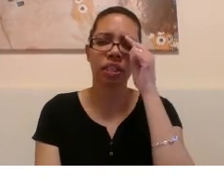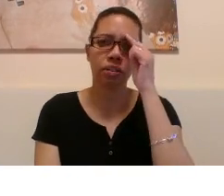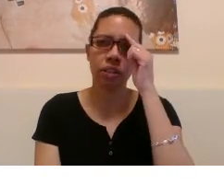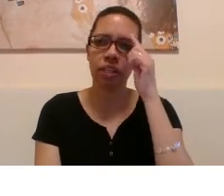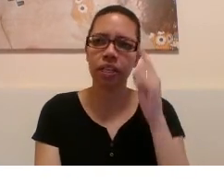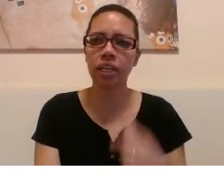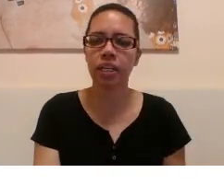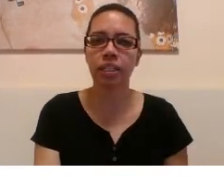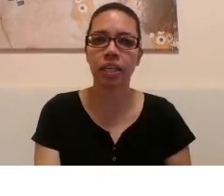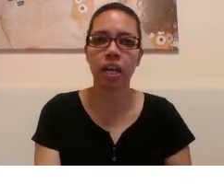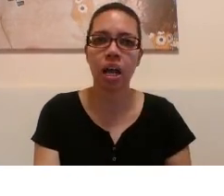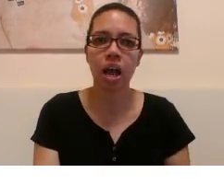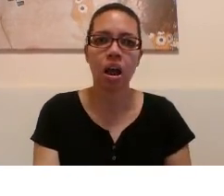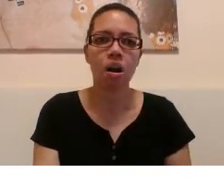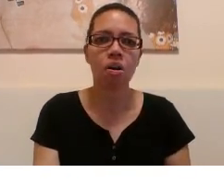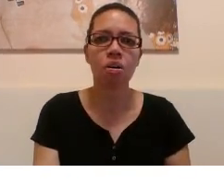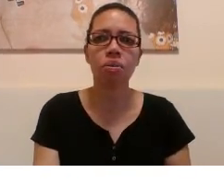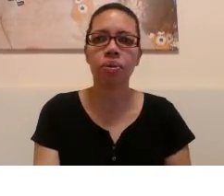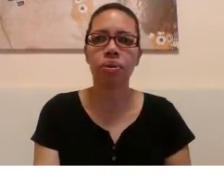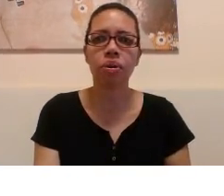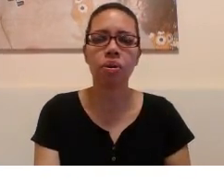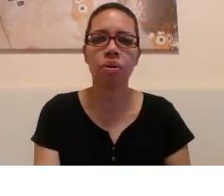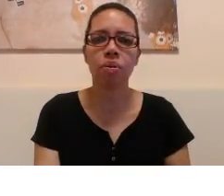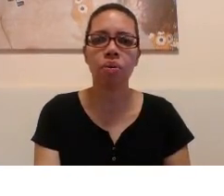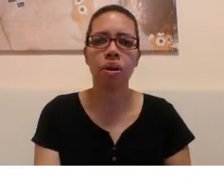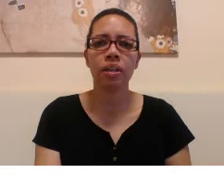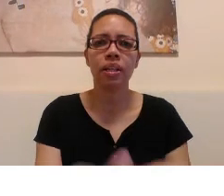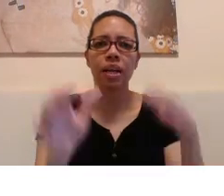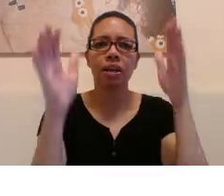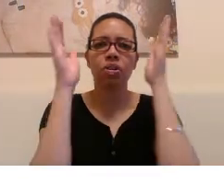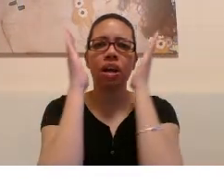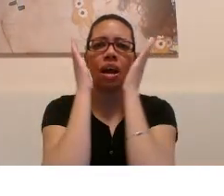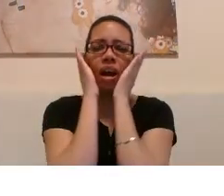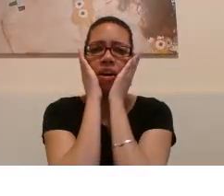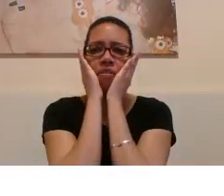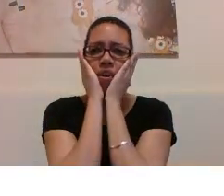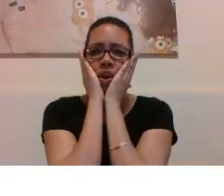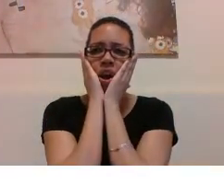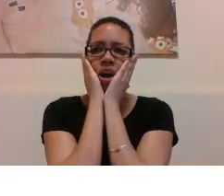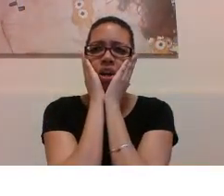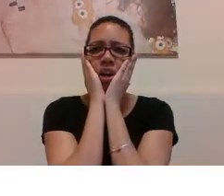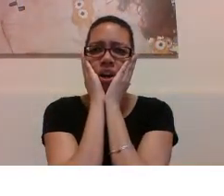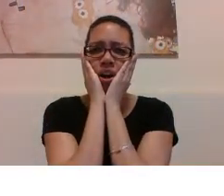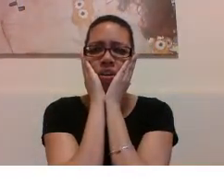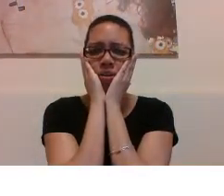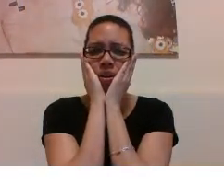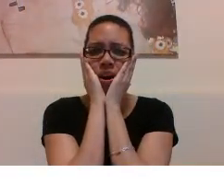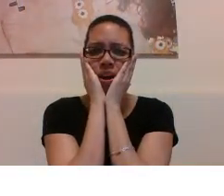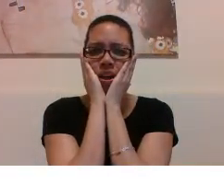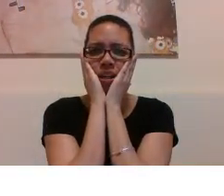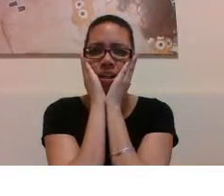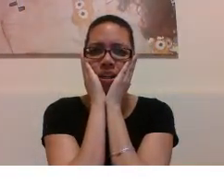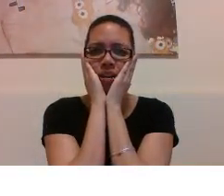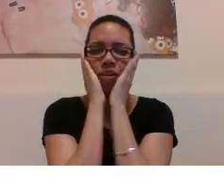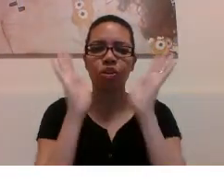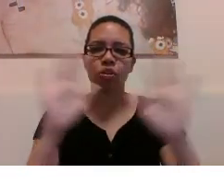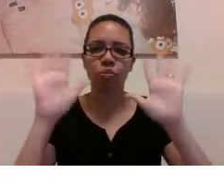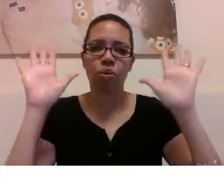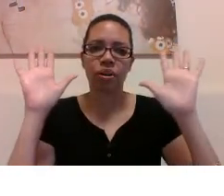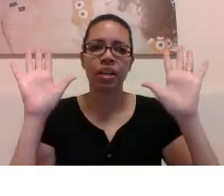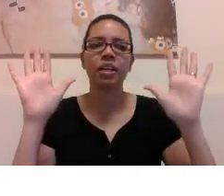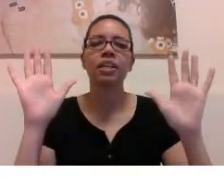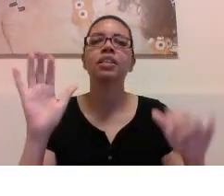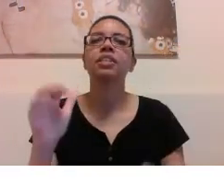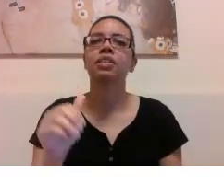1, 2, 3, 4, 5, and 6 children in it. Oh no, they are gonna have a car crash.